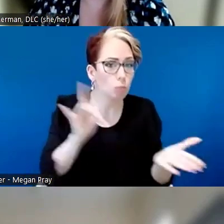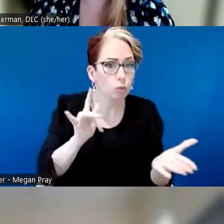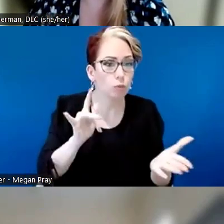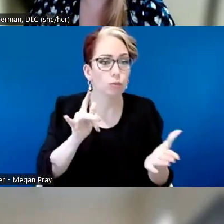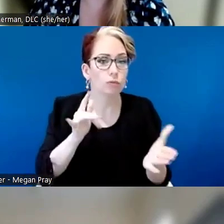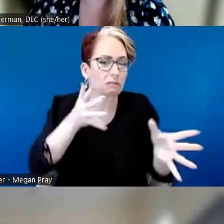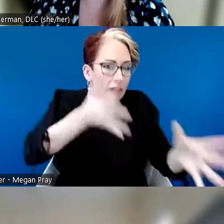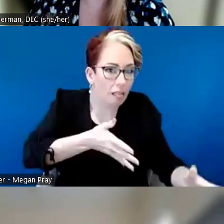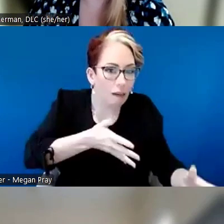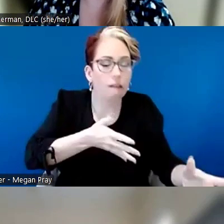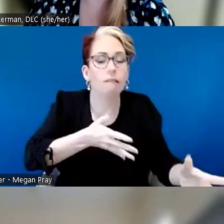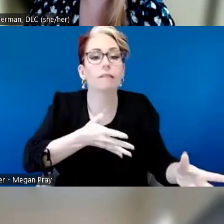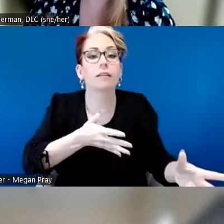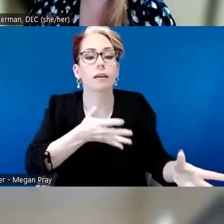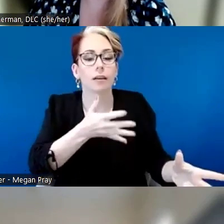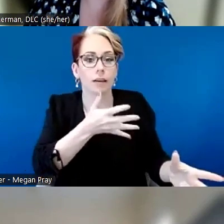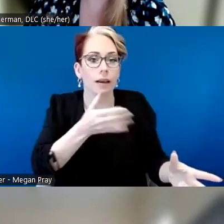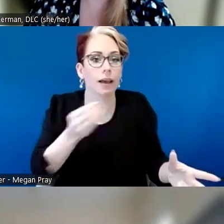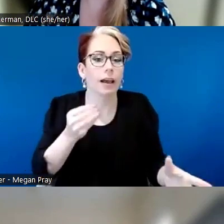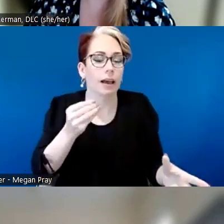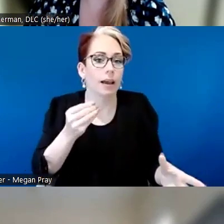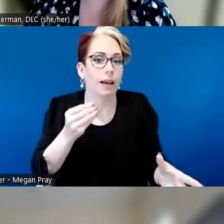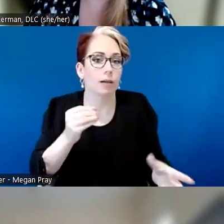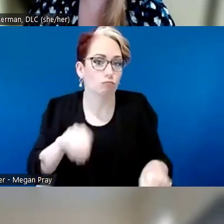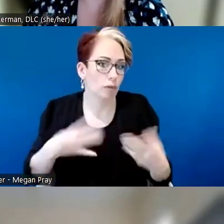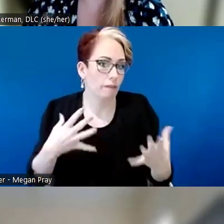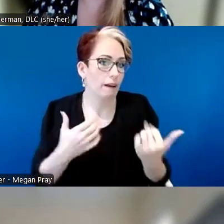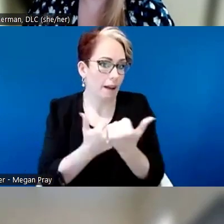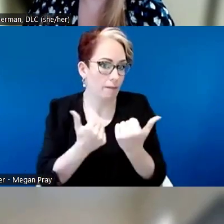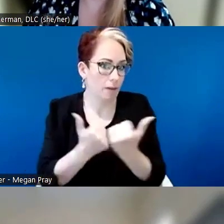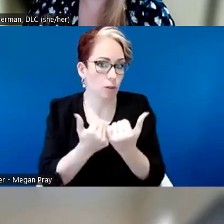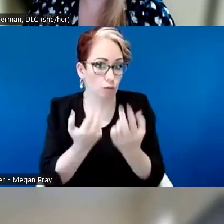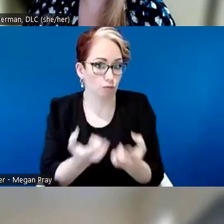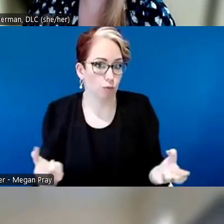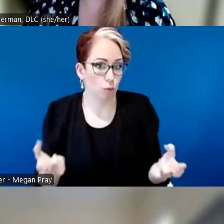also advocacy services to people with disabilities.